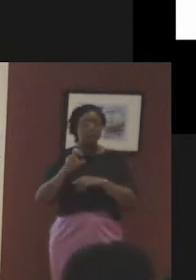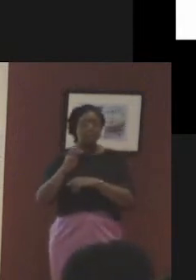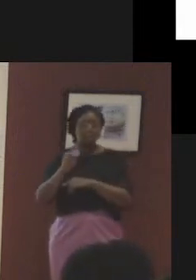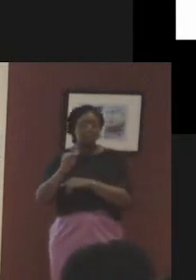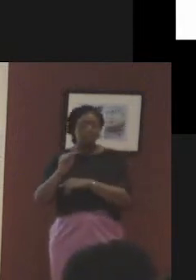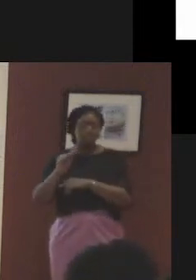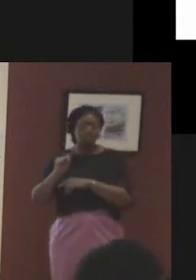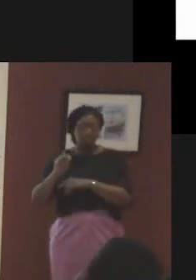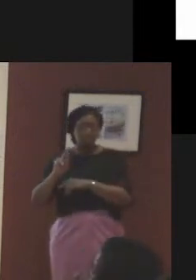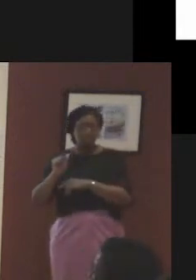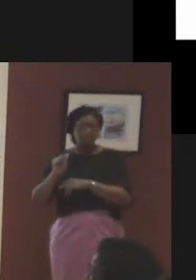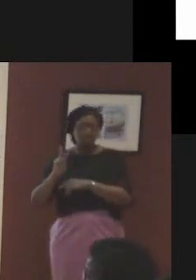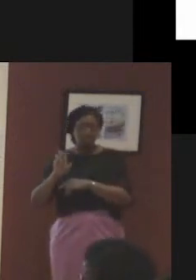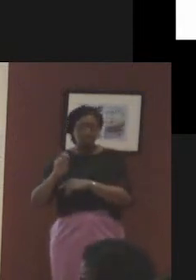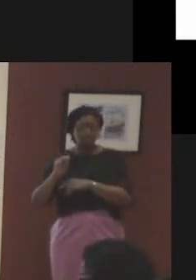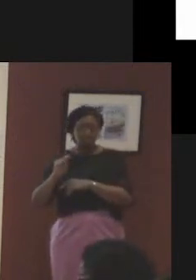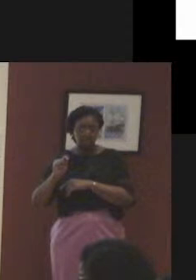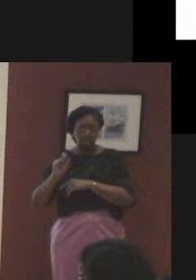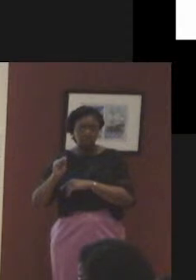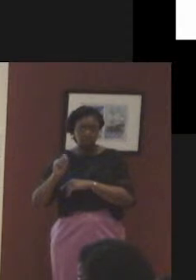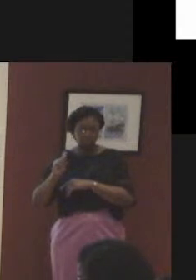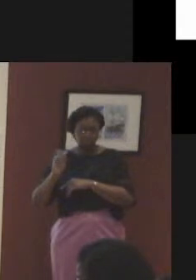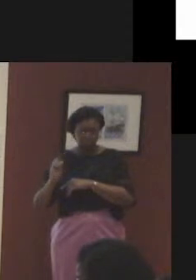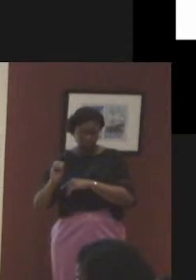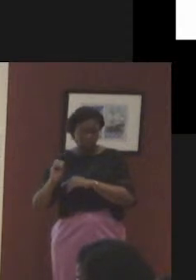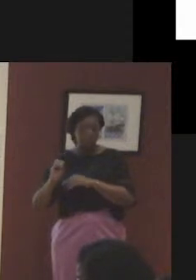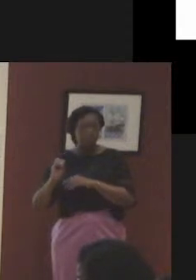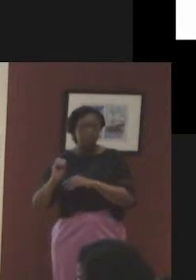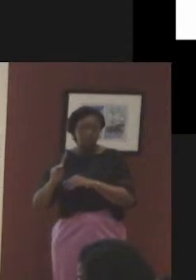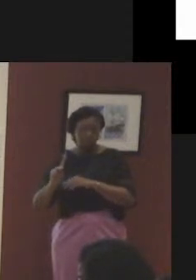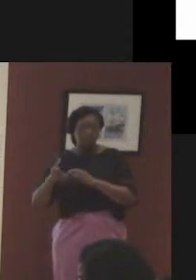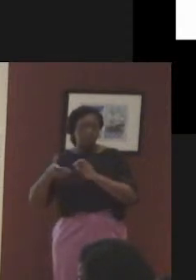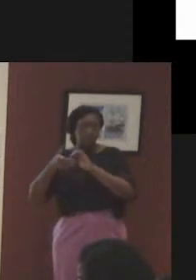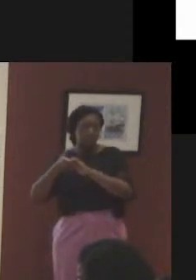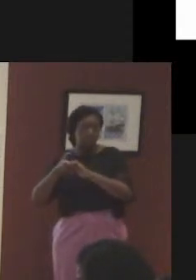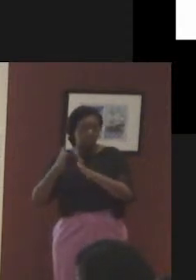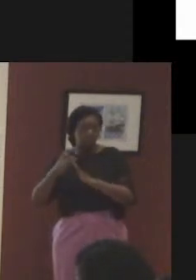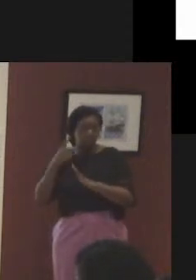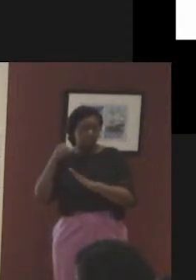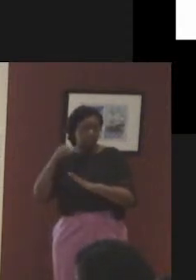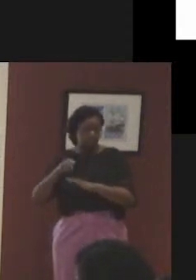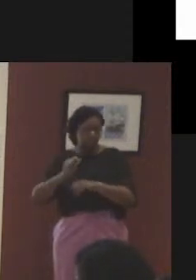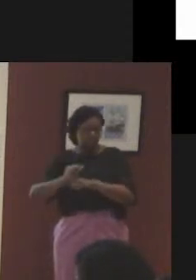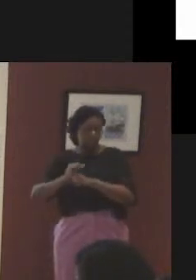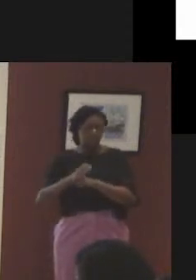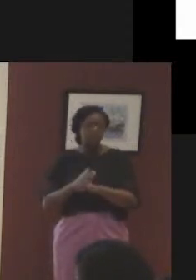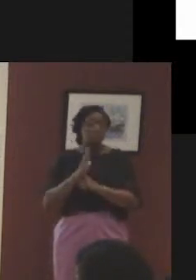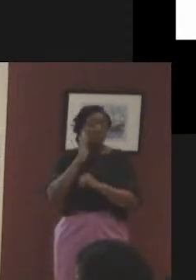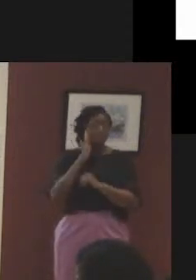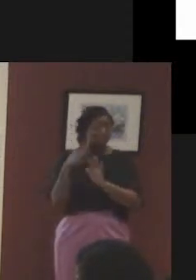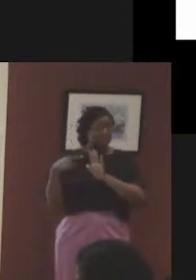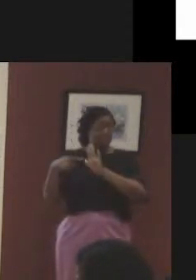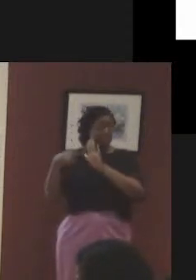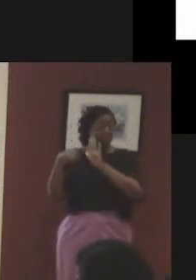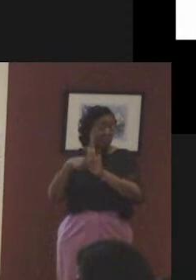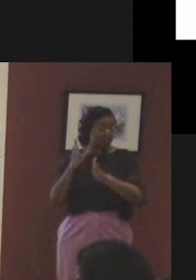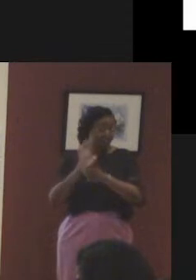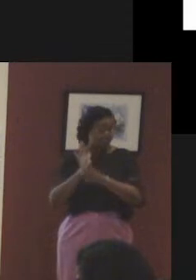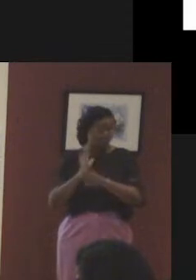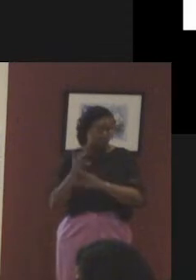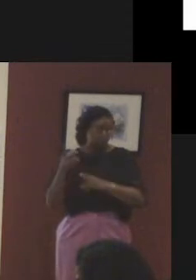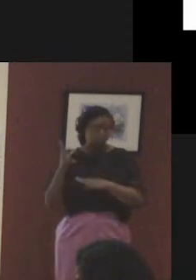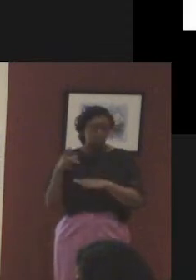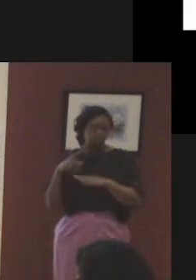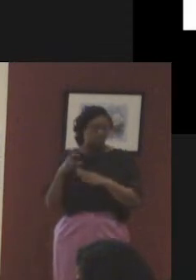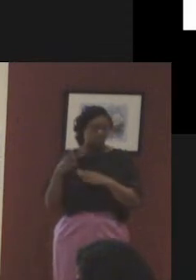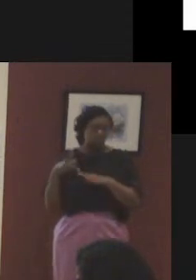who is his collaborator for this particular work. I'm going to play, hopefully, a short clip